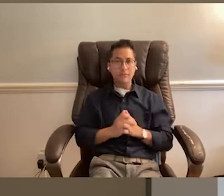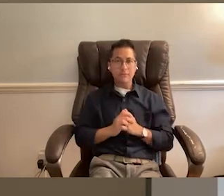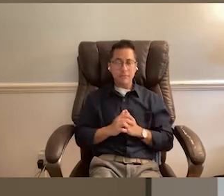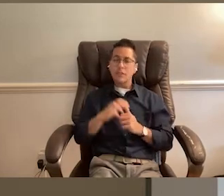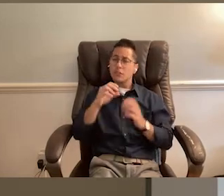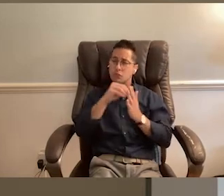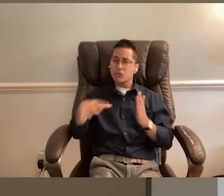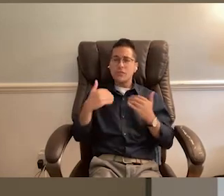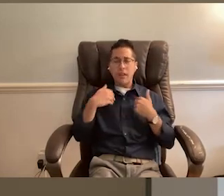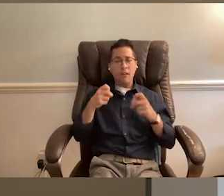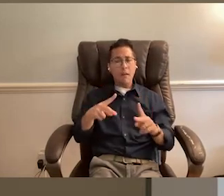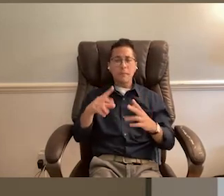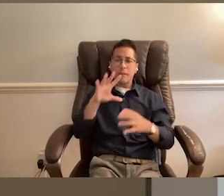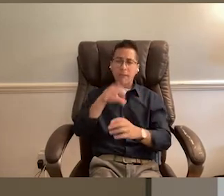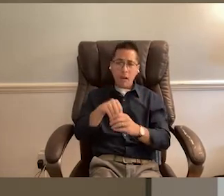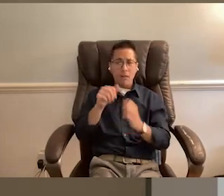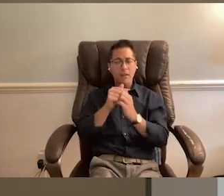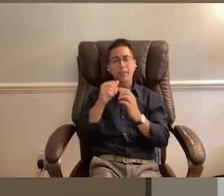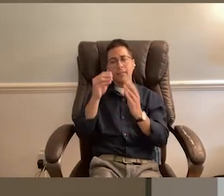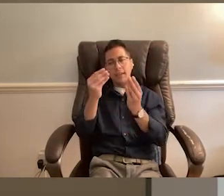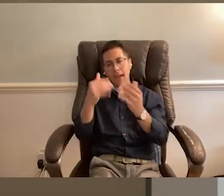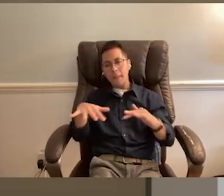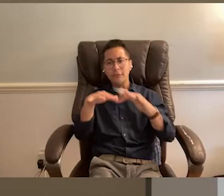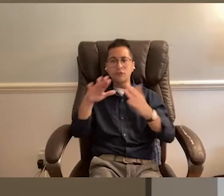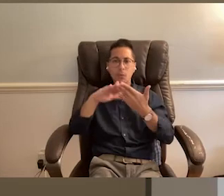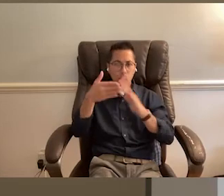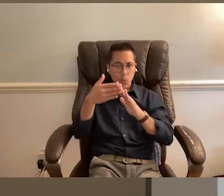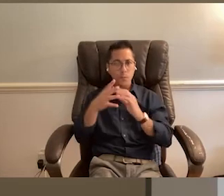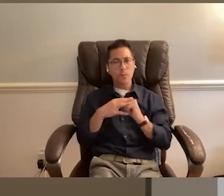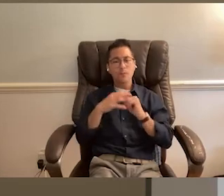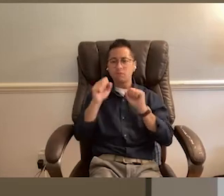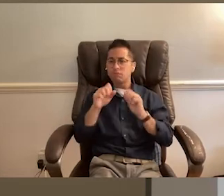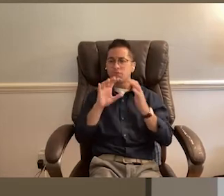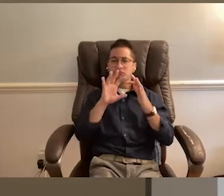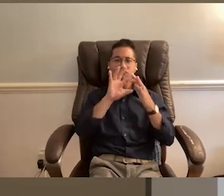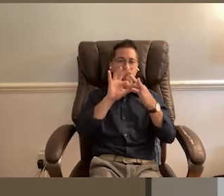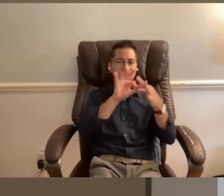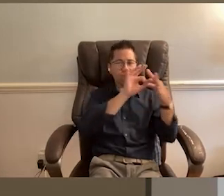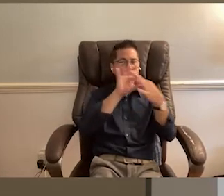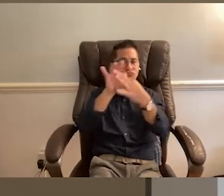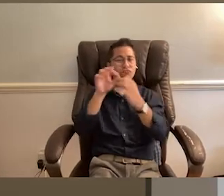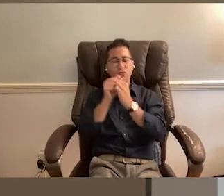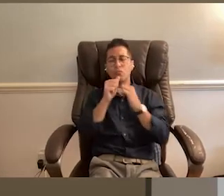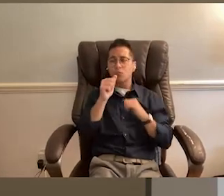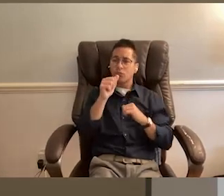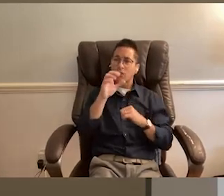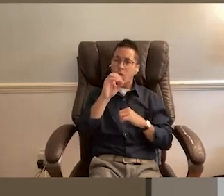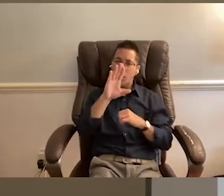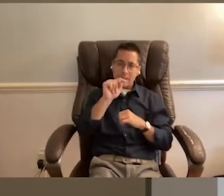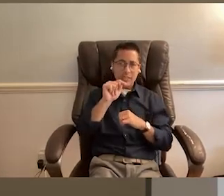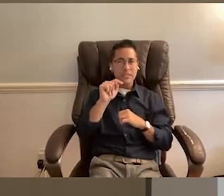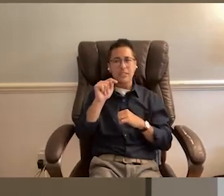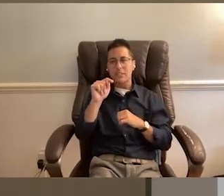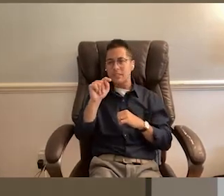quite, OCT might not be what they're looking for, we can refer them to other programs, either through the ARC or through just